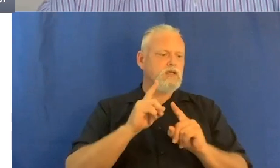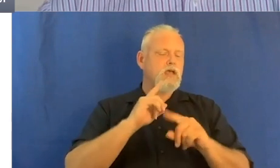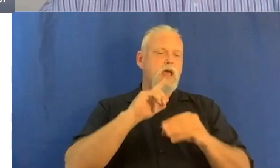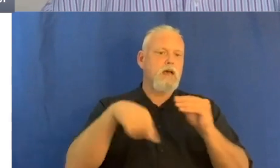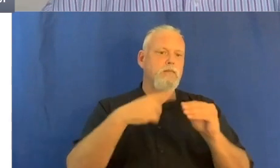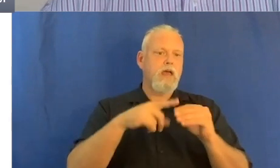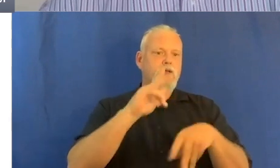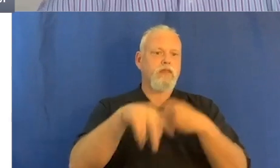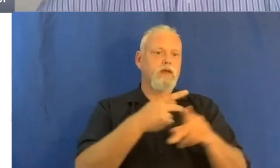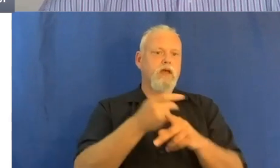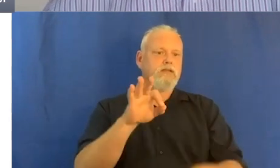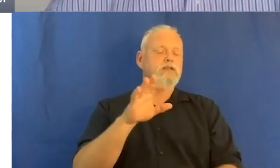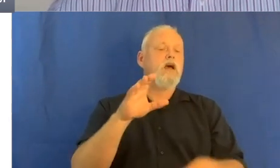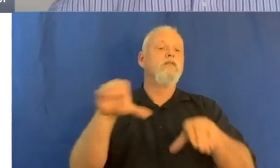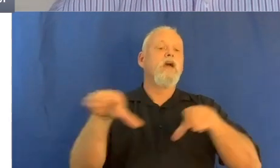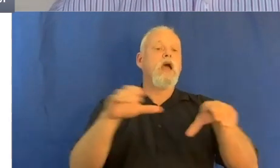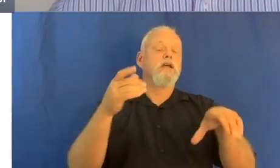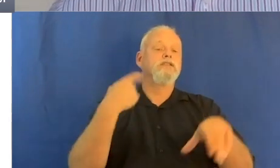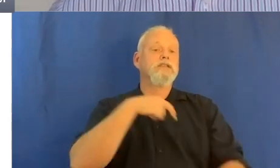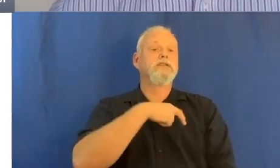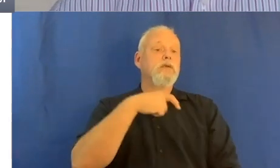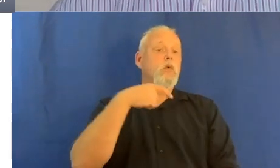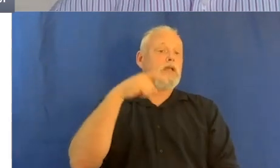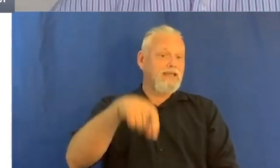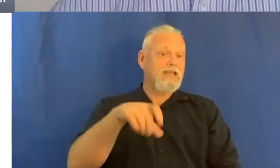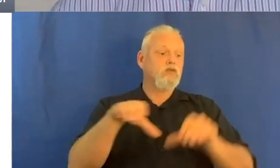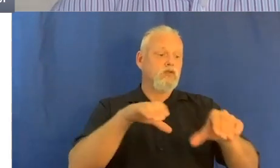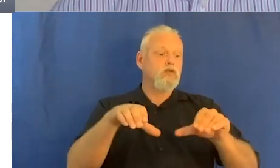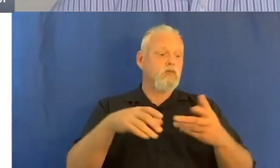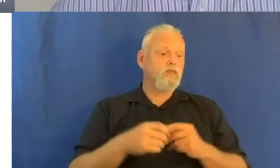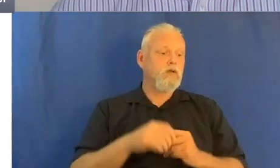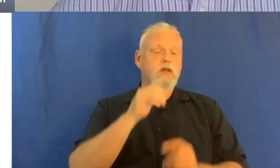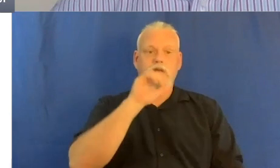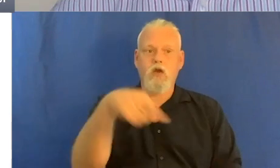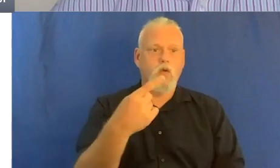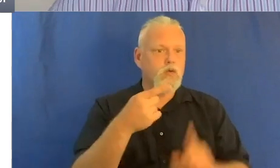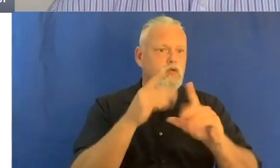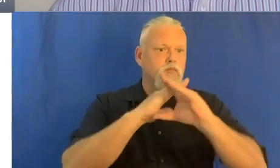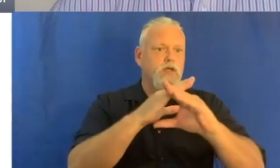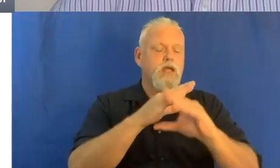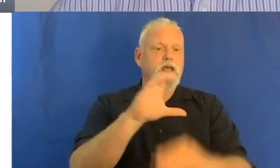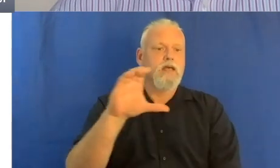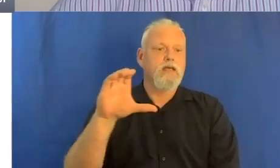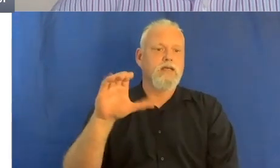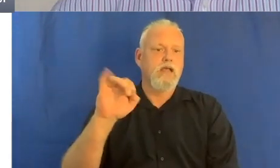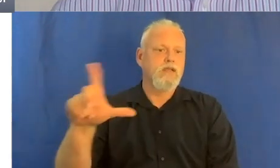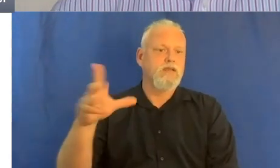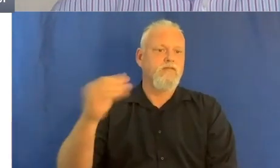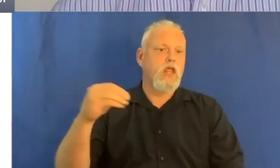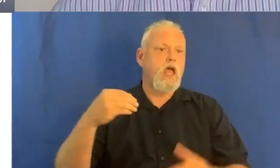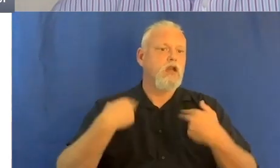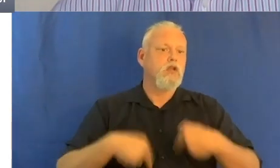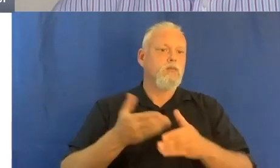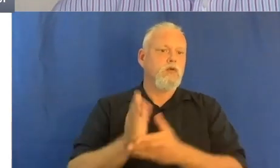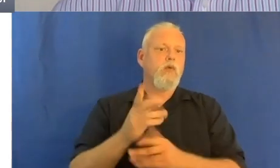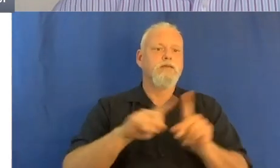the kinds of actions that need to be taken, not only to protect civil and human rights, but all the